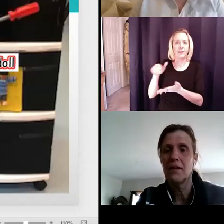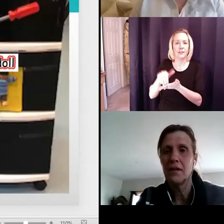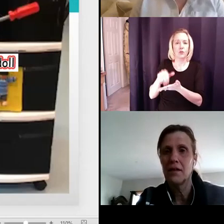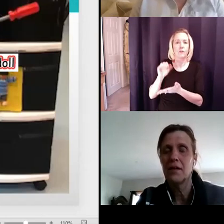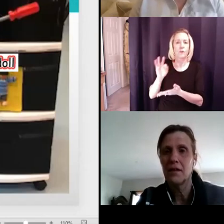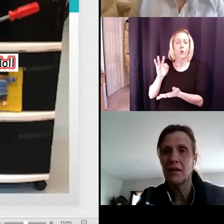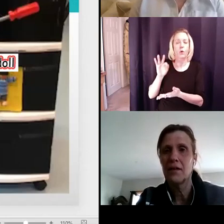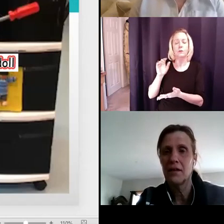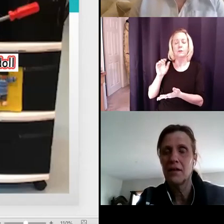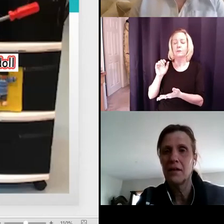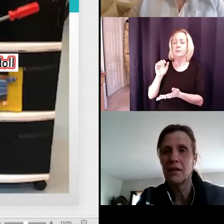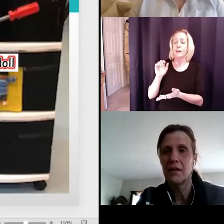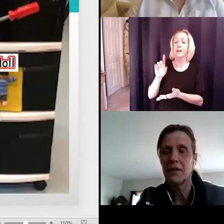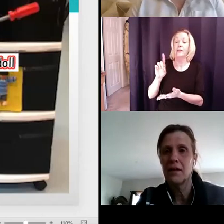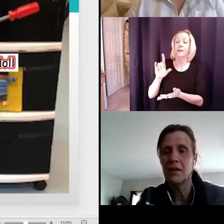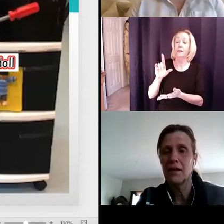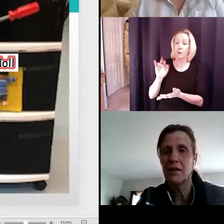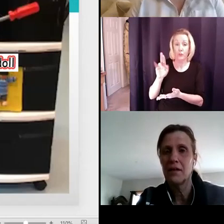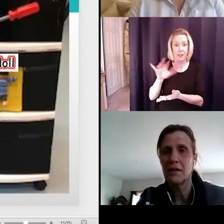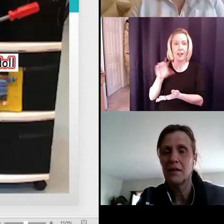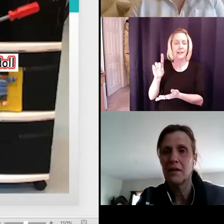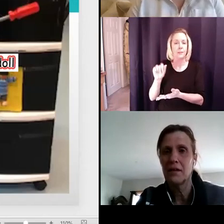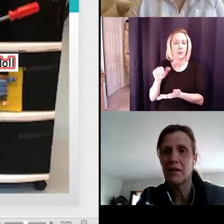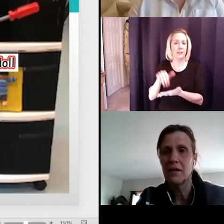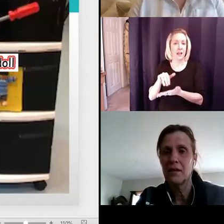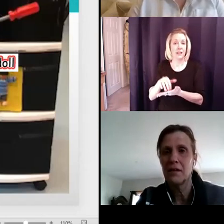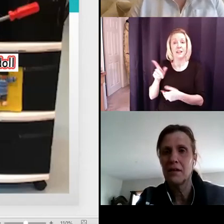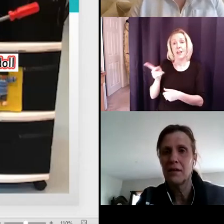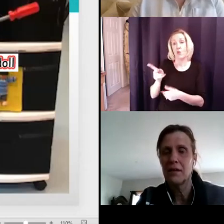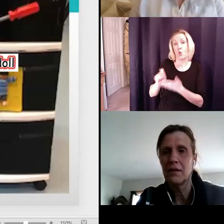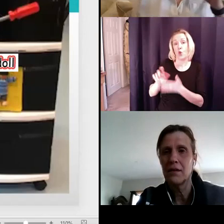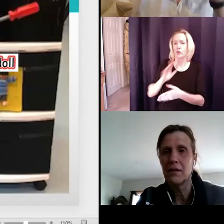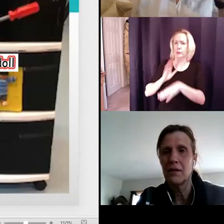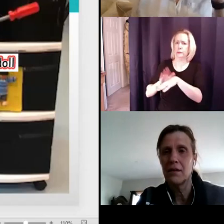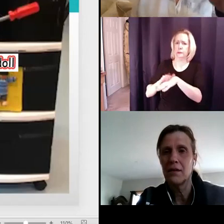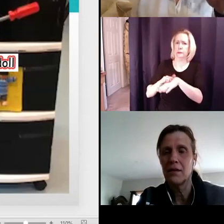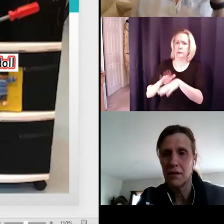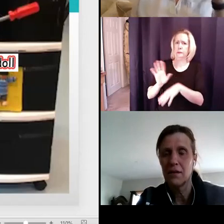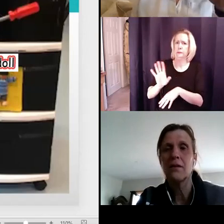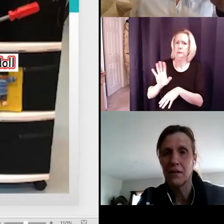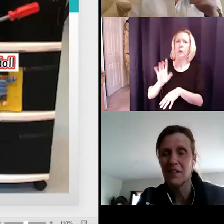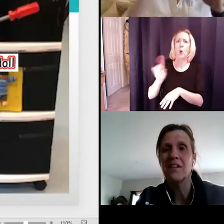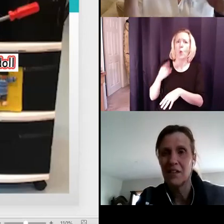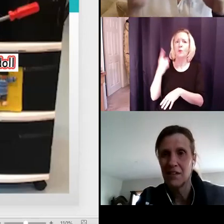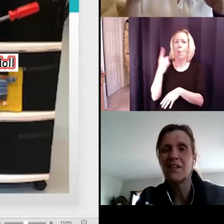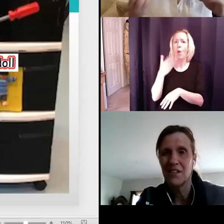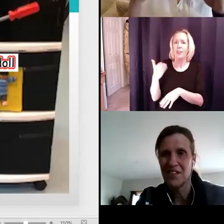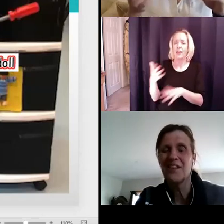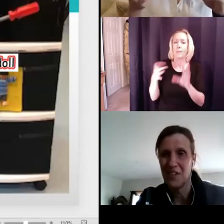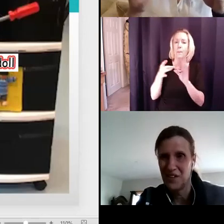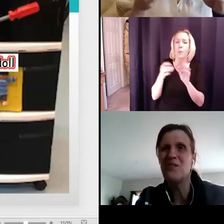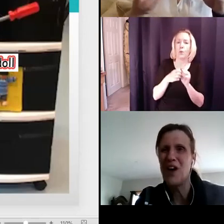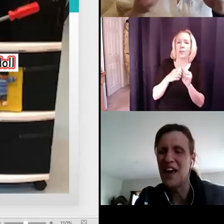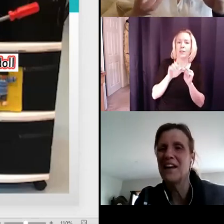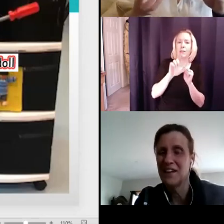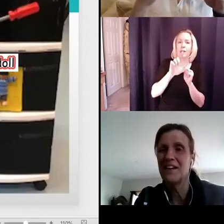Disability Studies. And they've cautioned a lot against always having one concrete object that goes with the